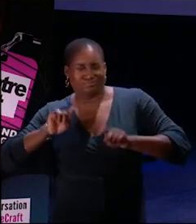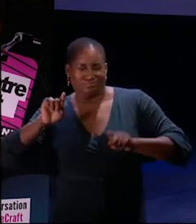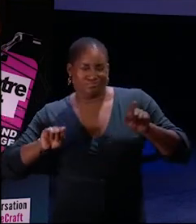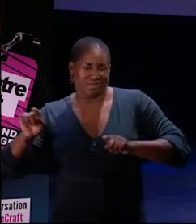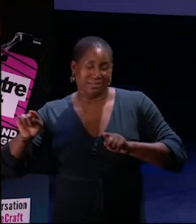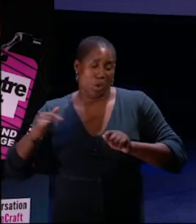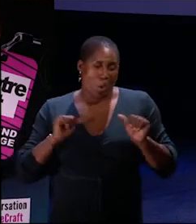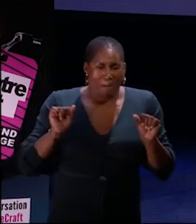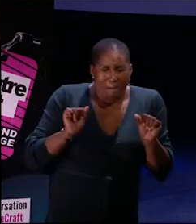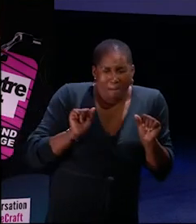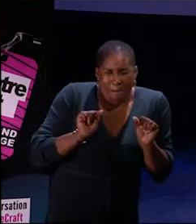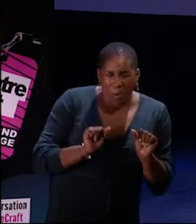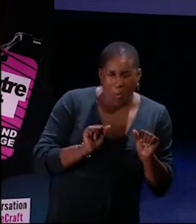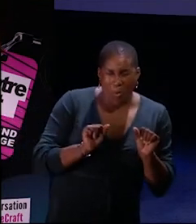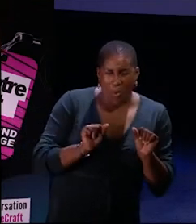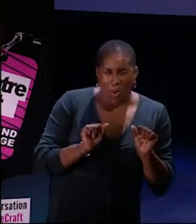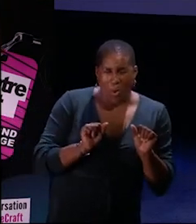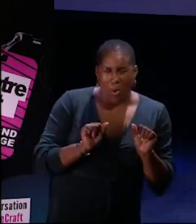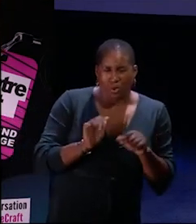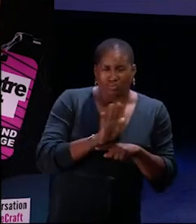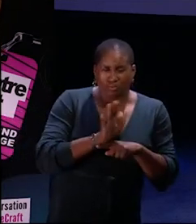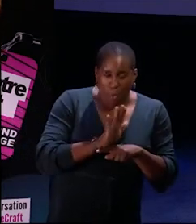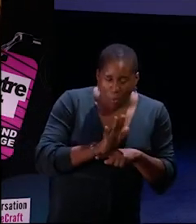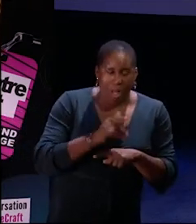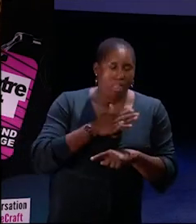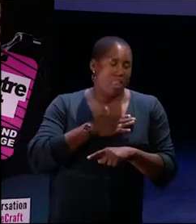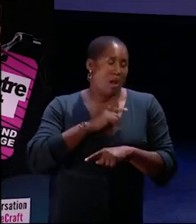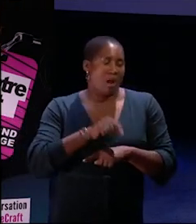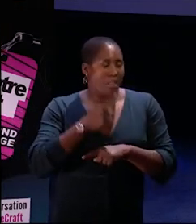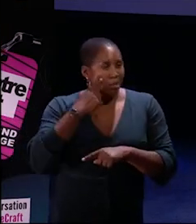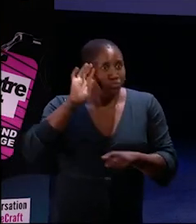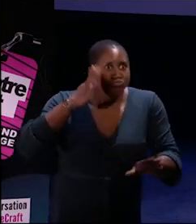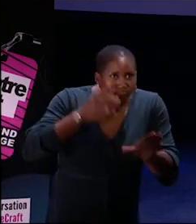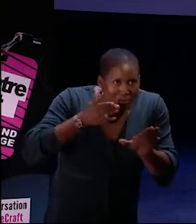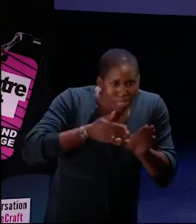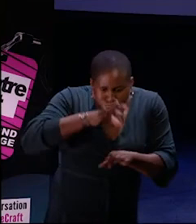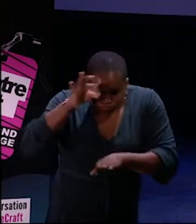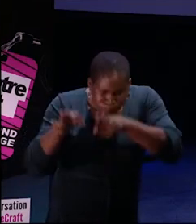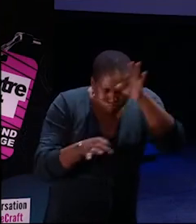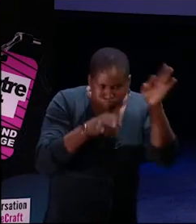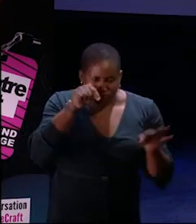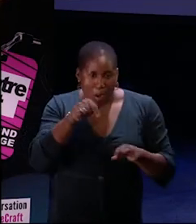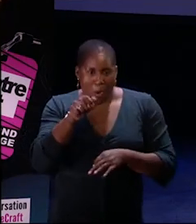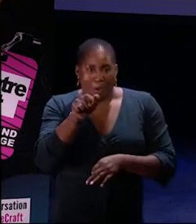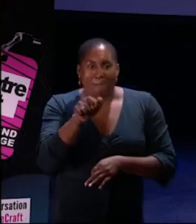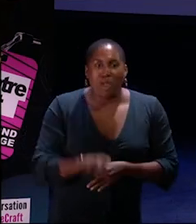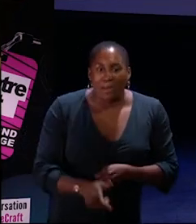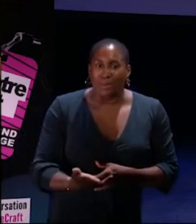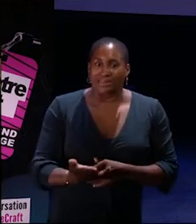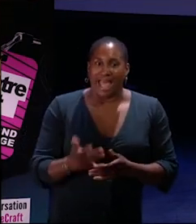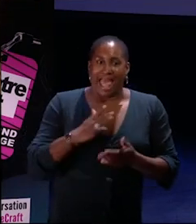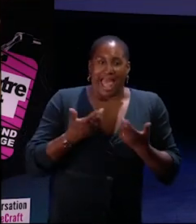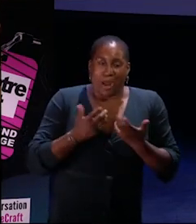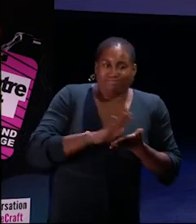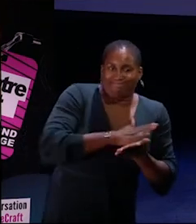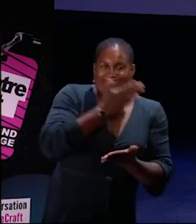intimate pieces, which I love because I love getting into the psychology of human beings and how do we translate that to meet an